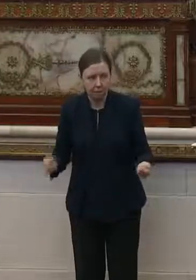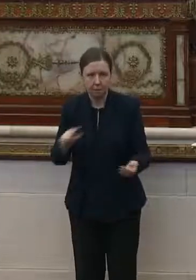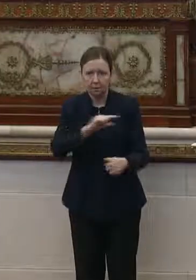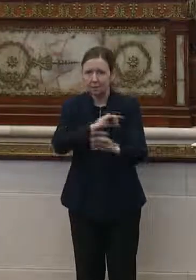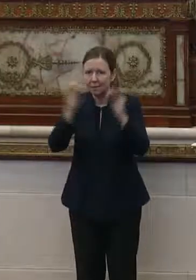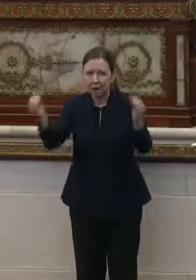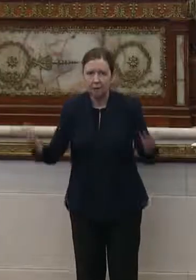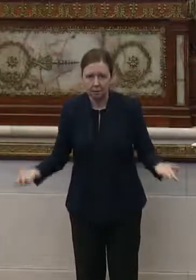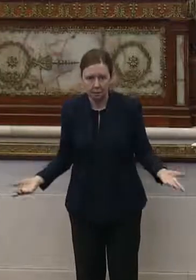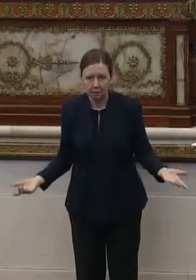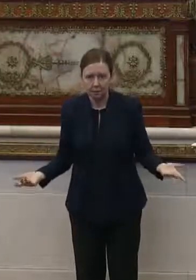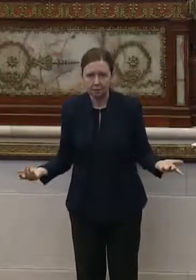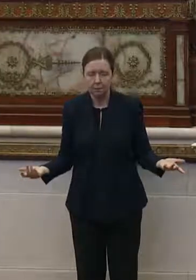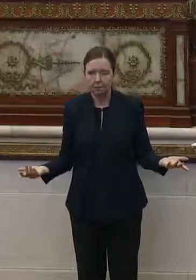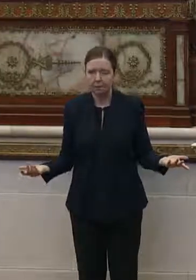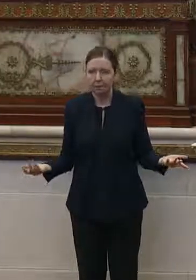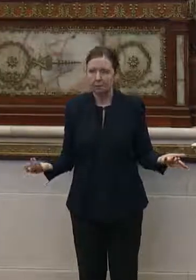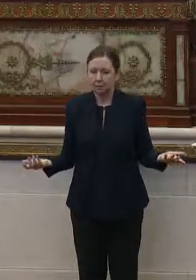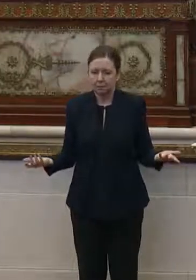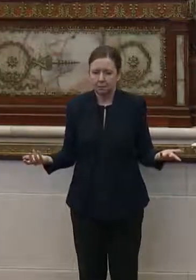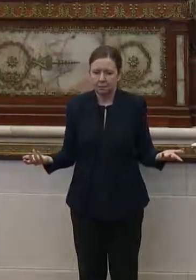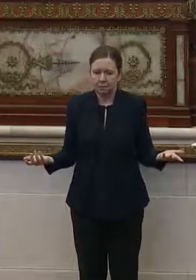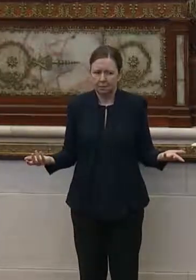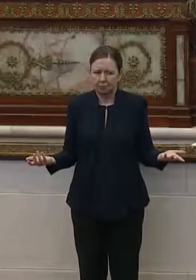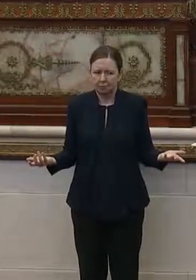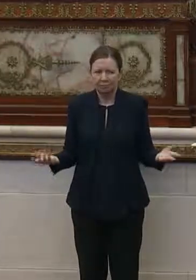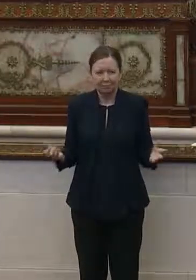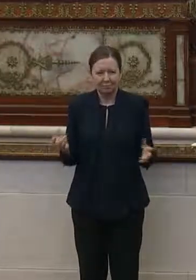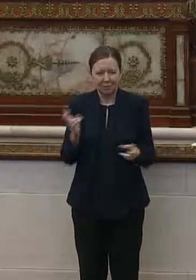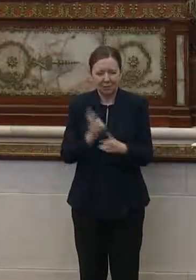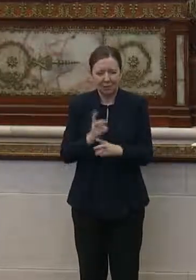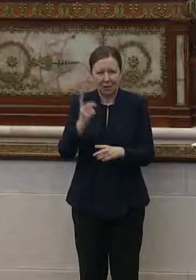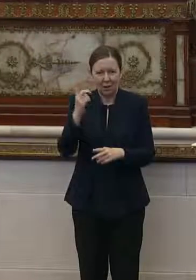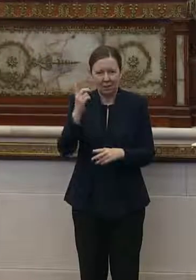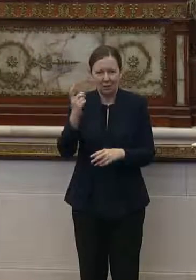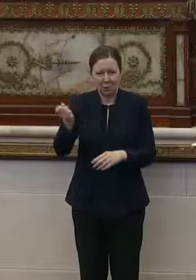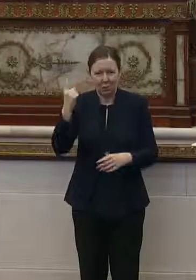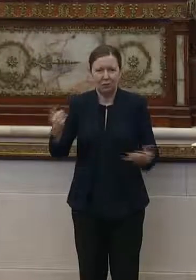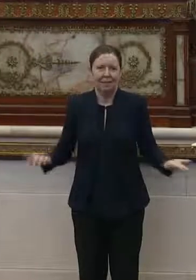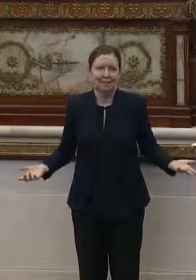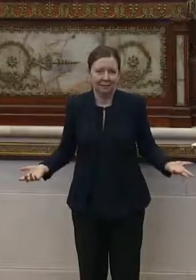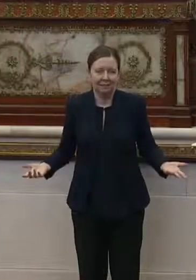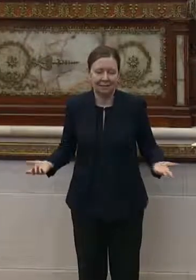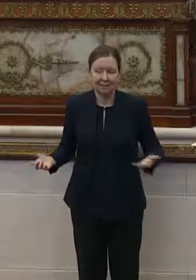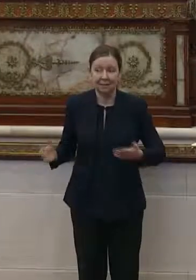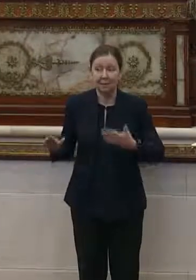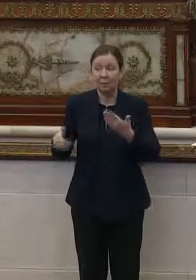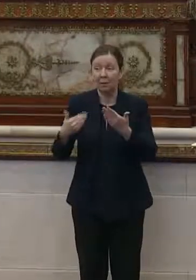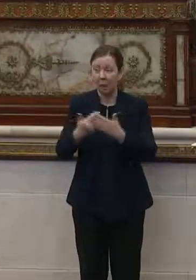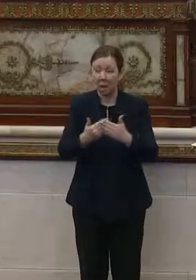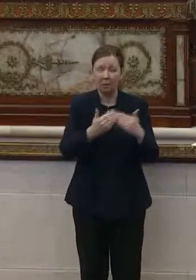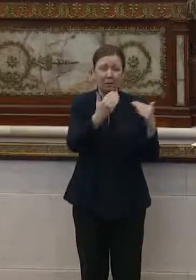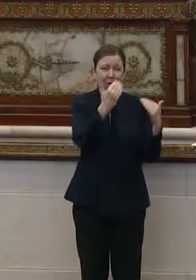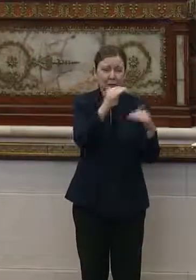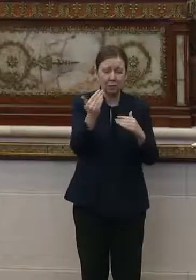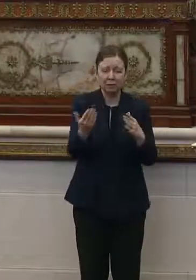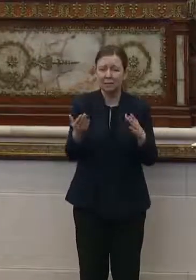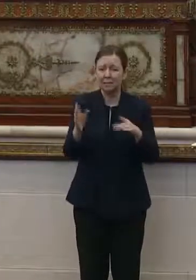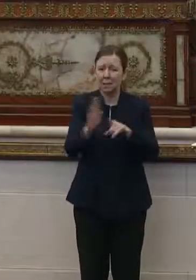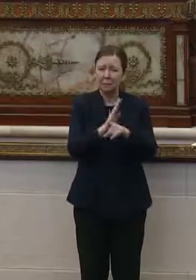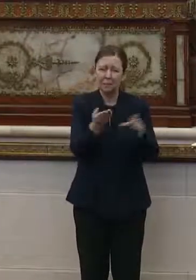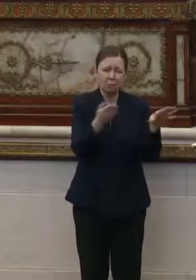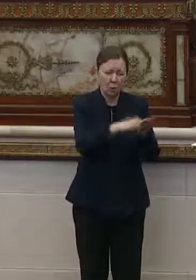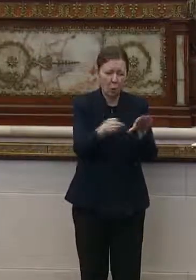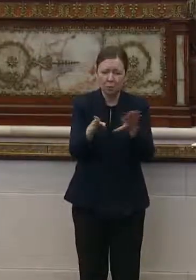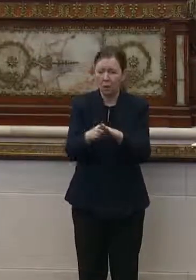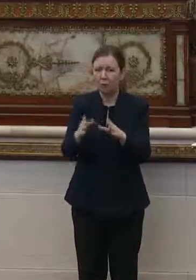unqualified. And it's difficult to understand, like with all the restrictions, closing businesses, people losing their